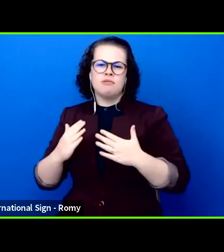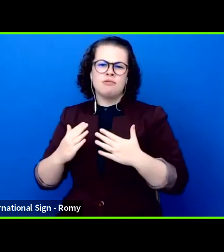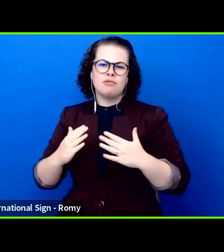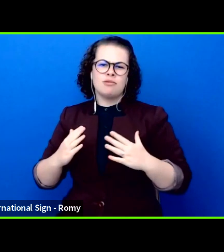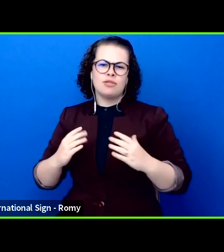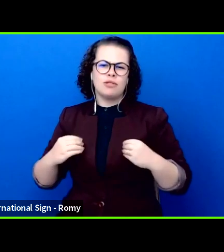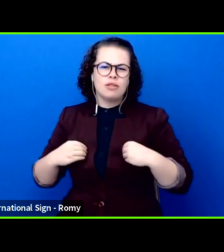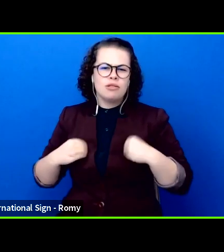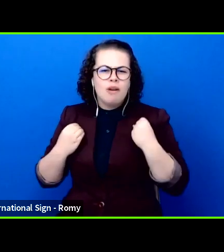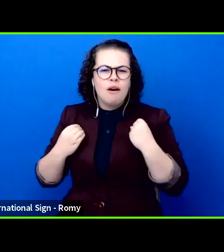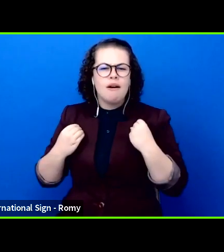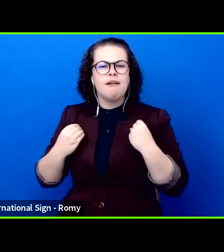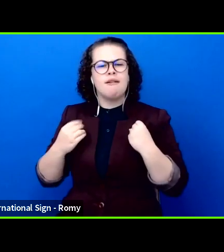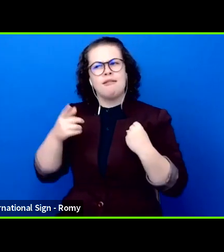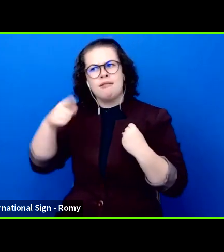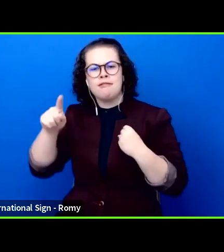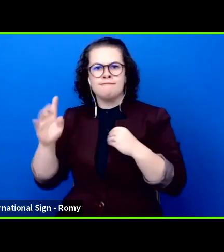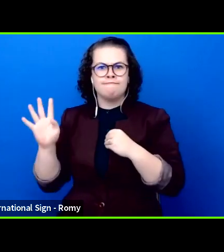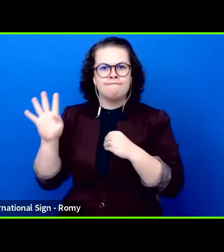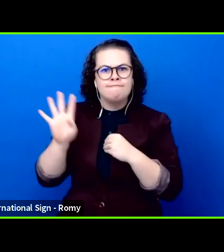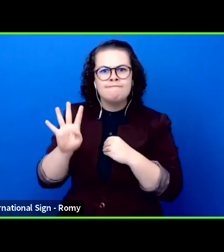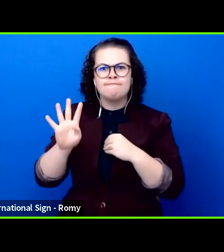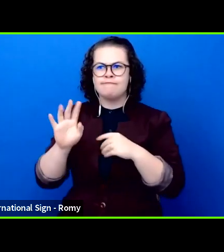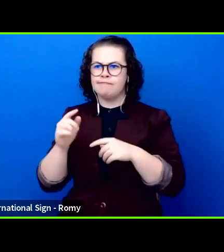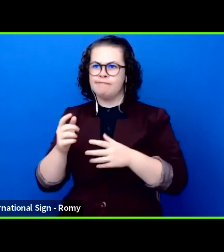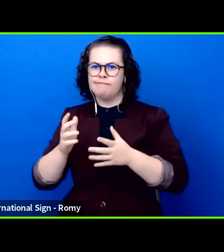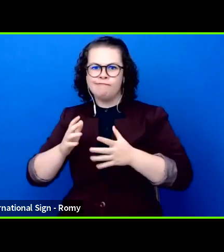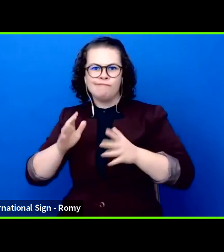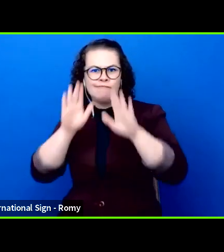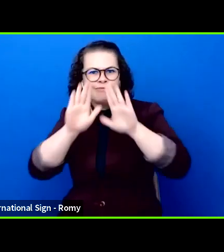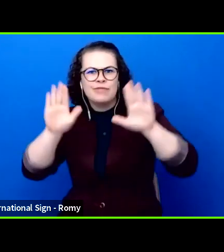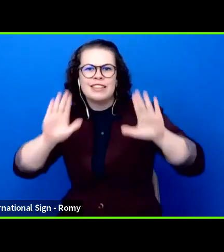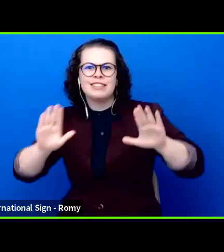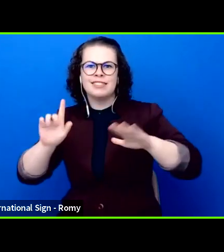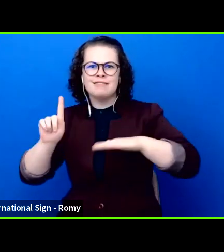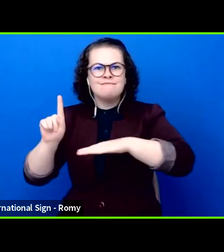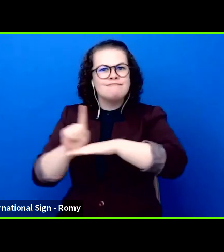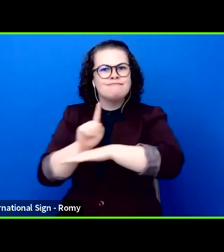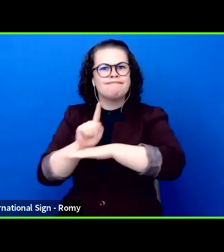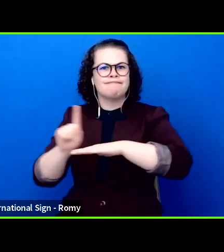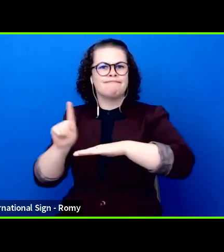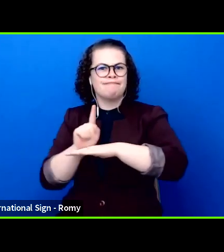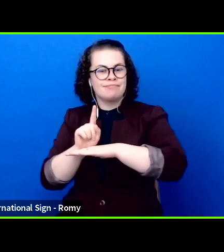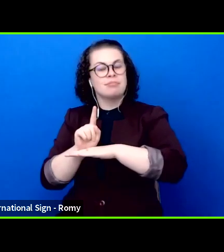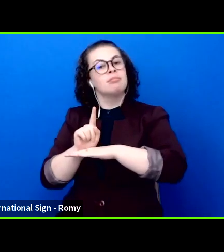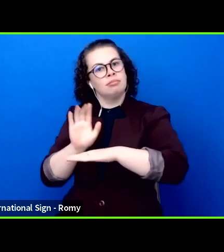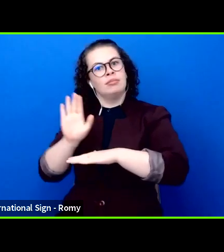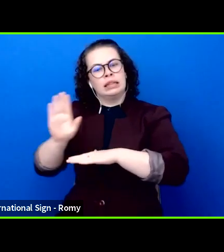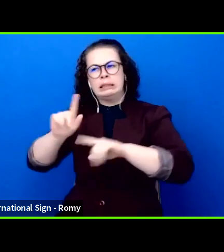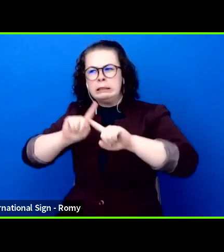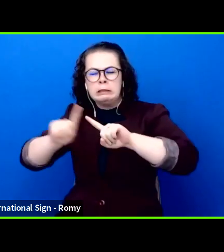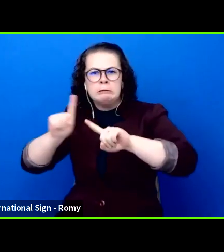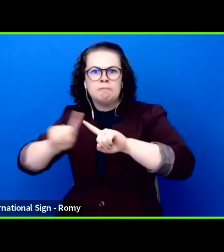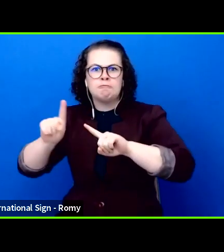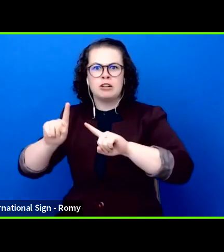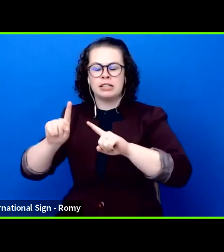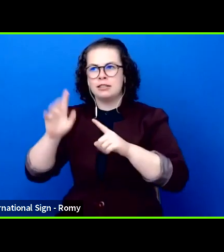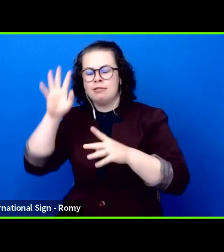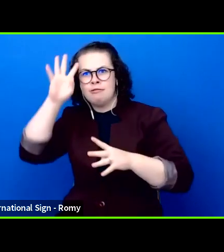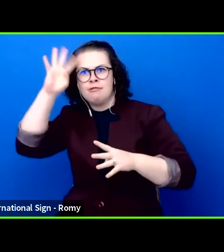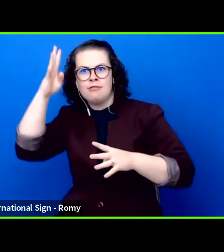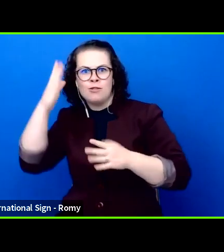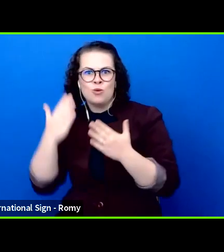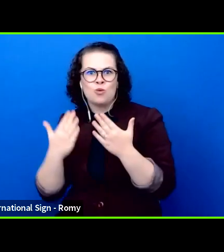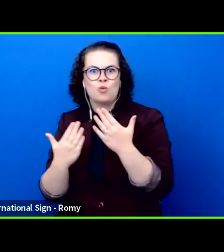and companies from as many countries. Rich in directing methods, inventive in the use of